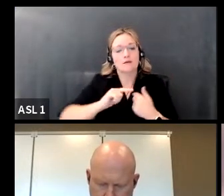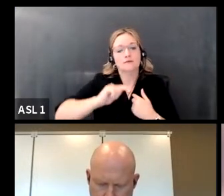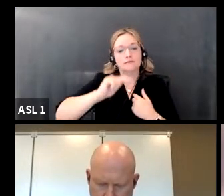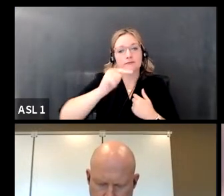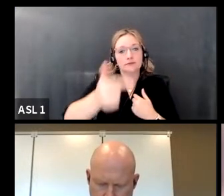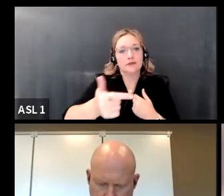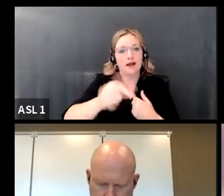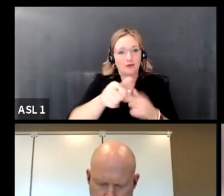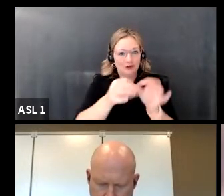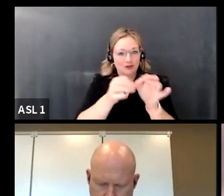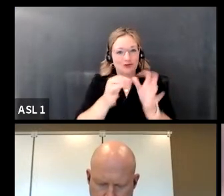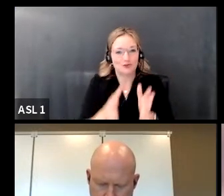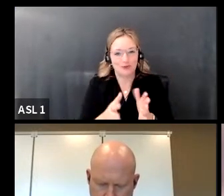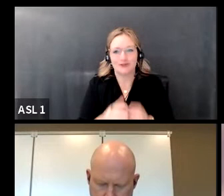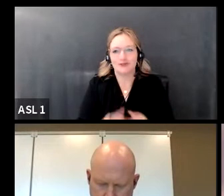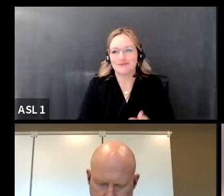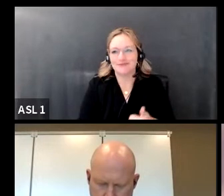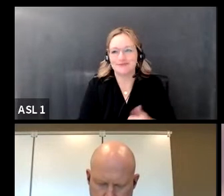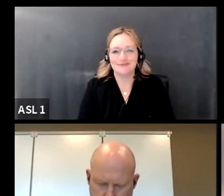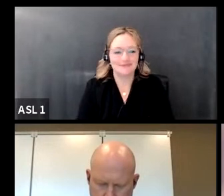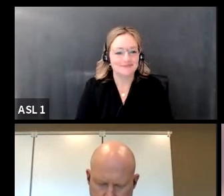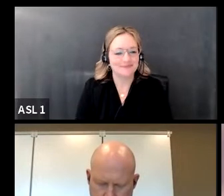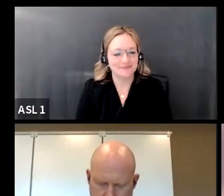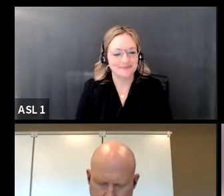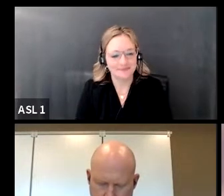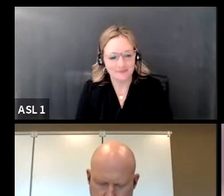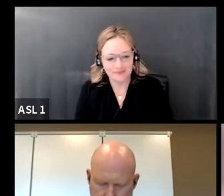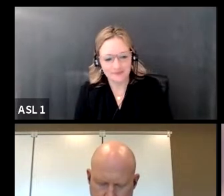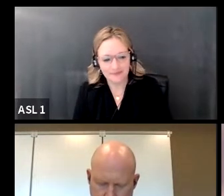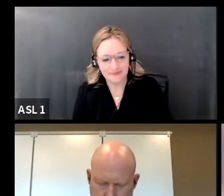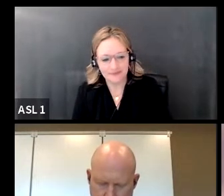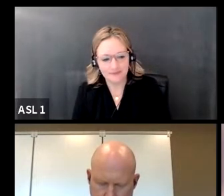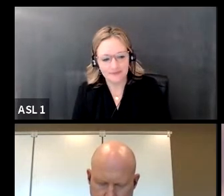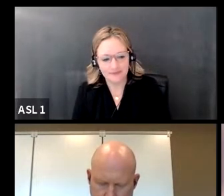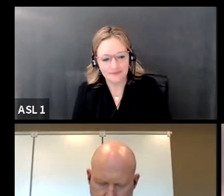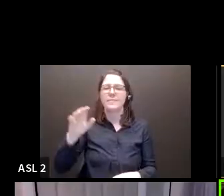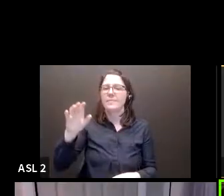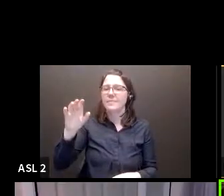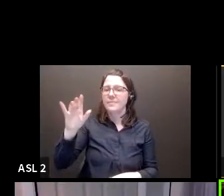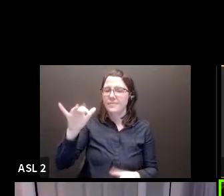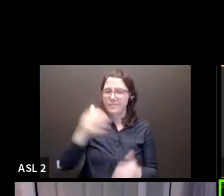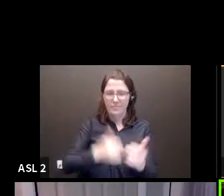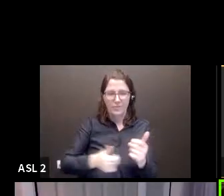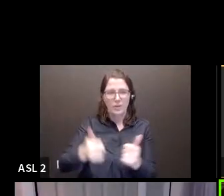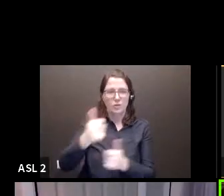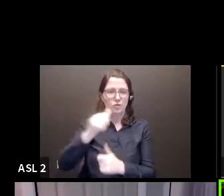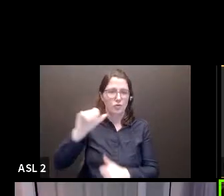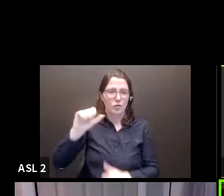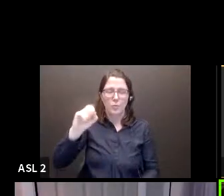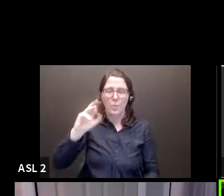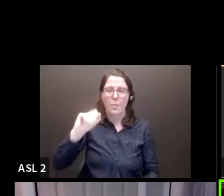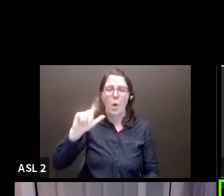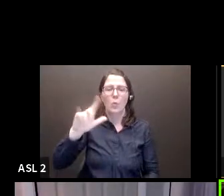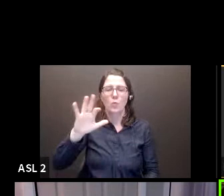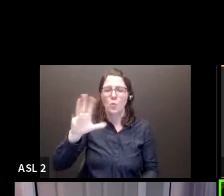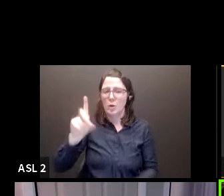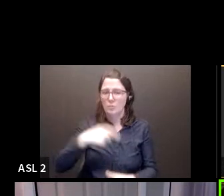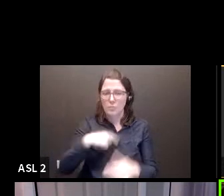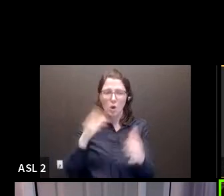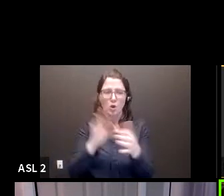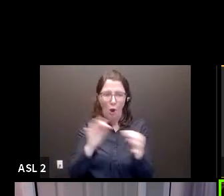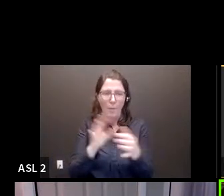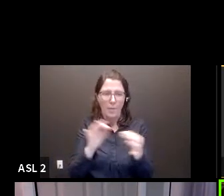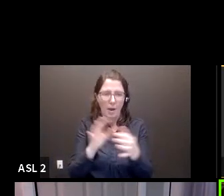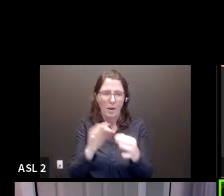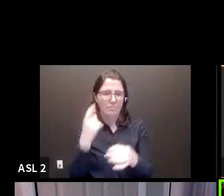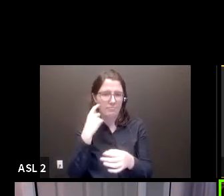to make one comment uh not a question just to comment i have had great frustration with that use of the chart what